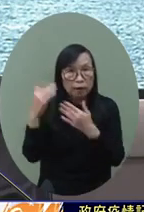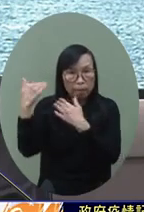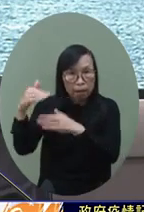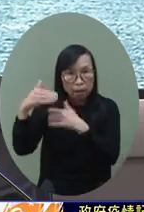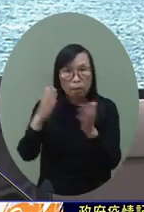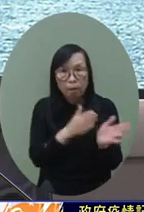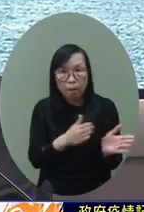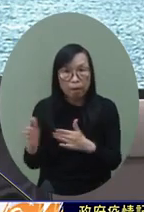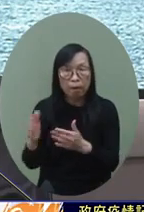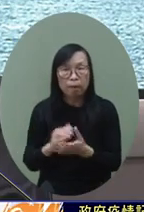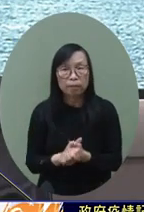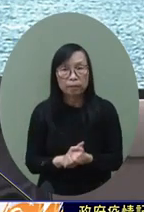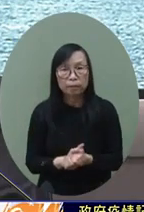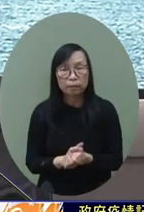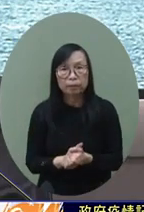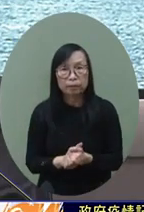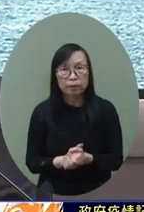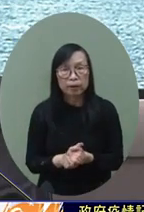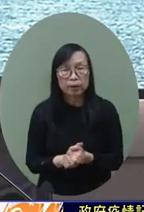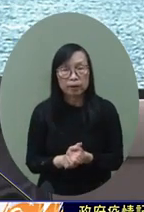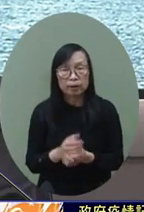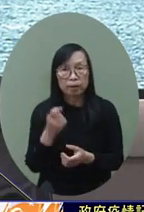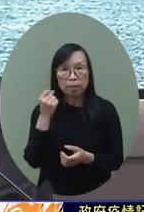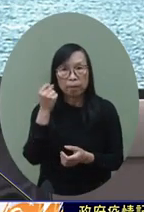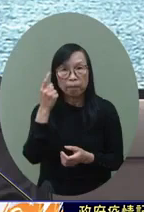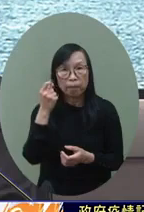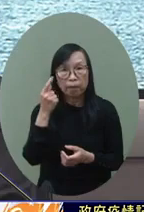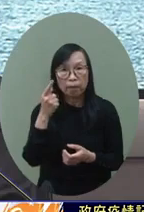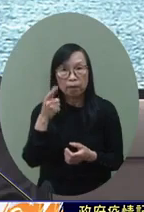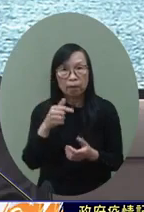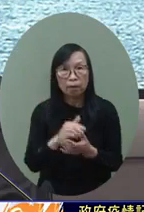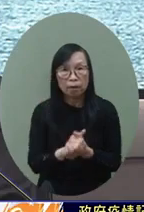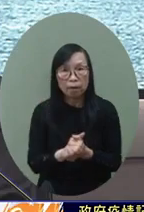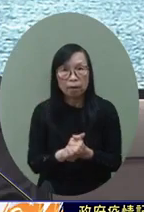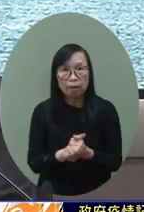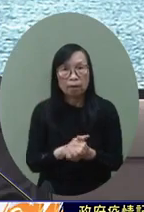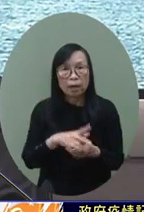especially for BioNTech mRNA vaccine, which requires a very